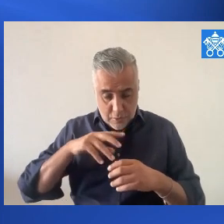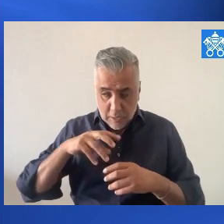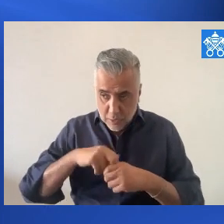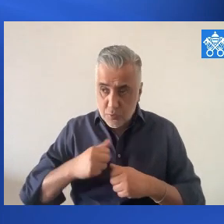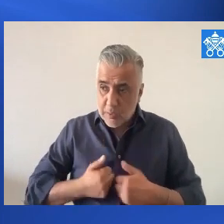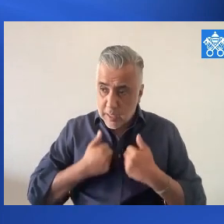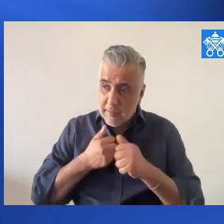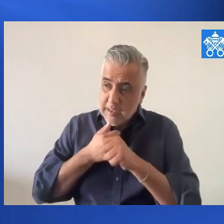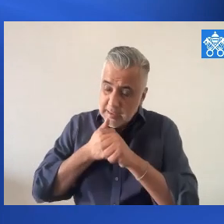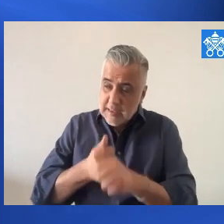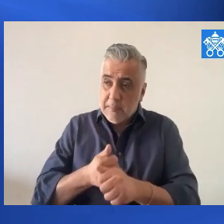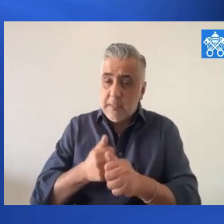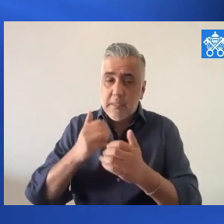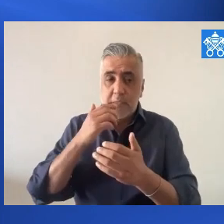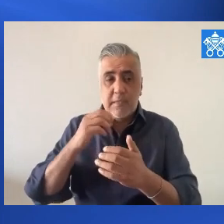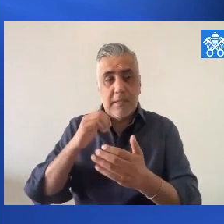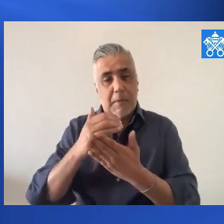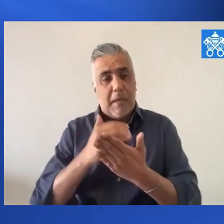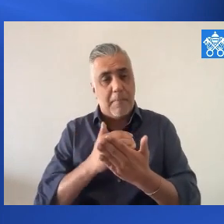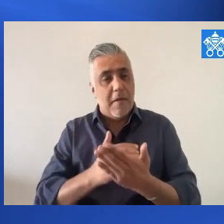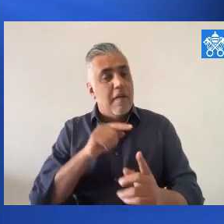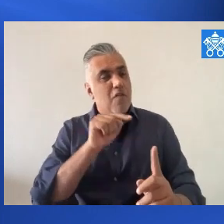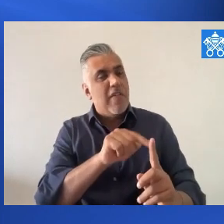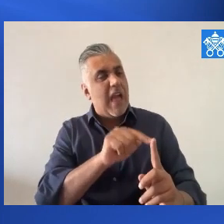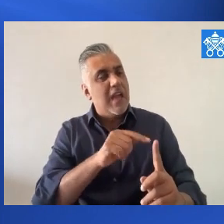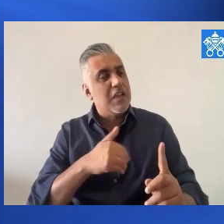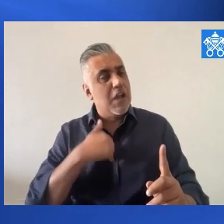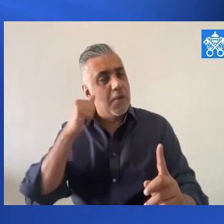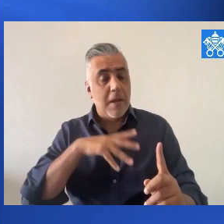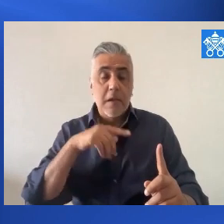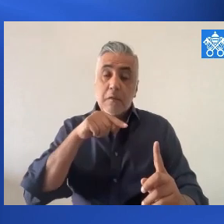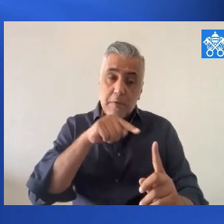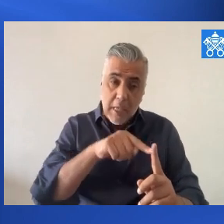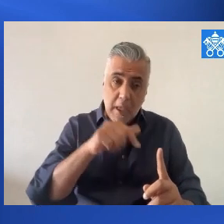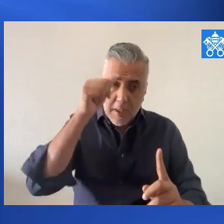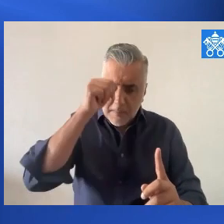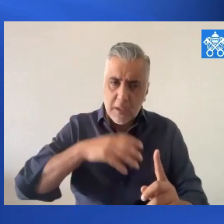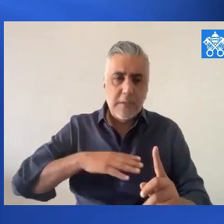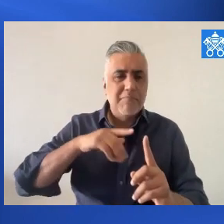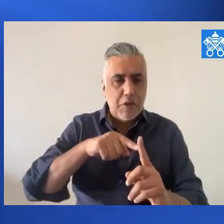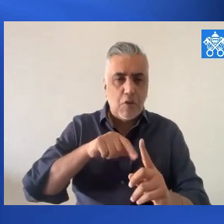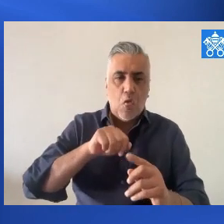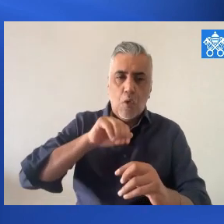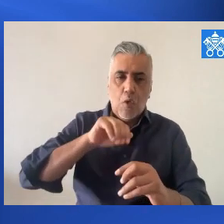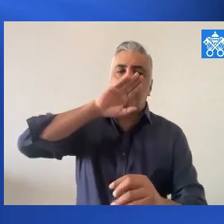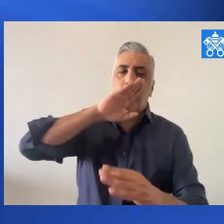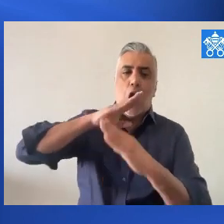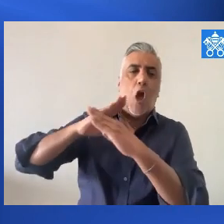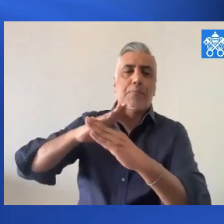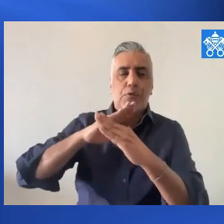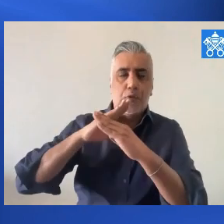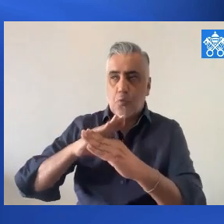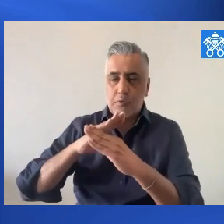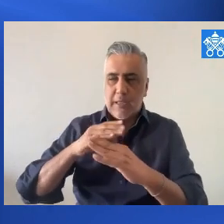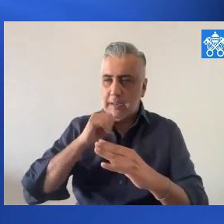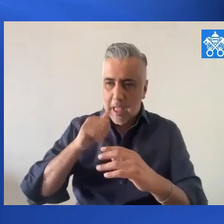If you would enter life, keep the commandments, Jesus says to the rich young man. Fortunately for that young man, some obstacles did